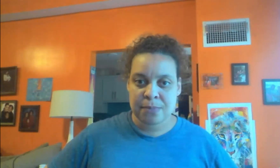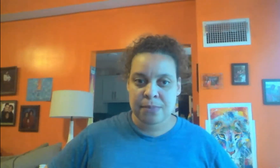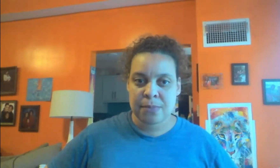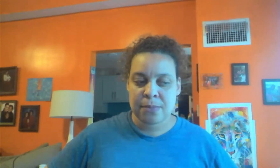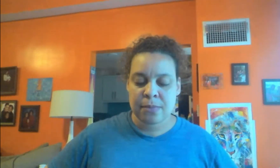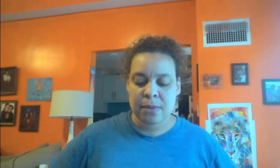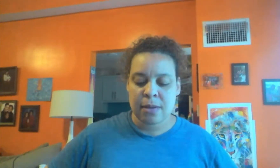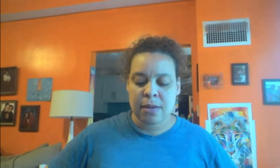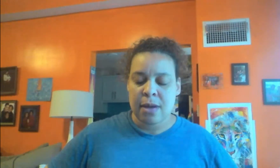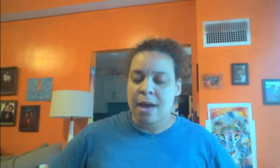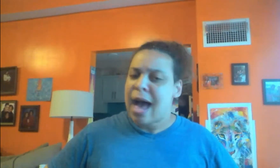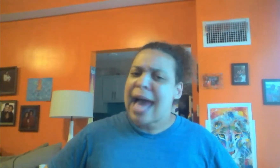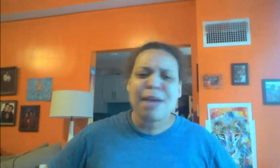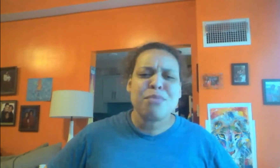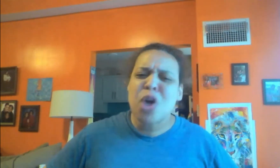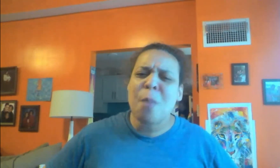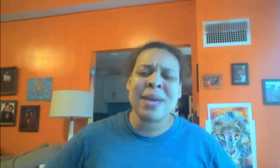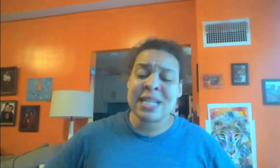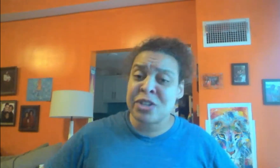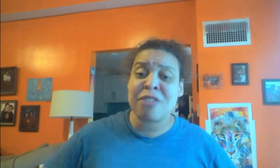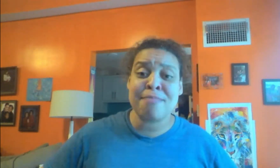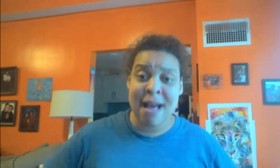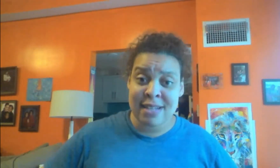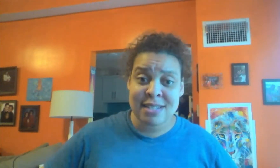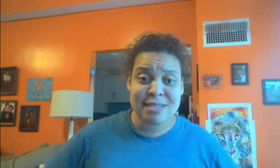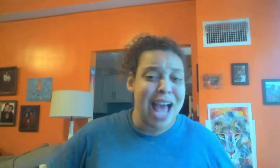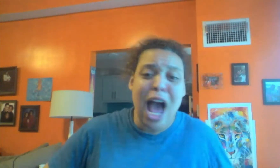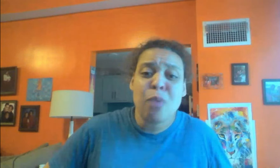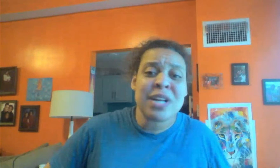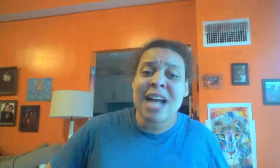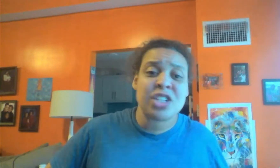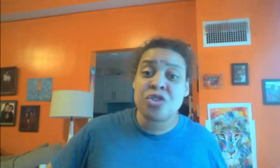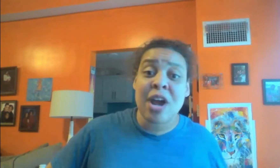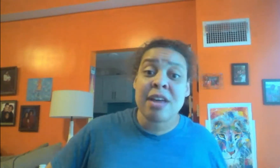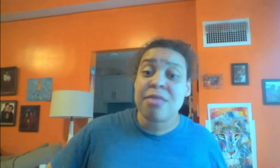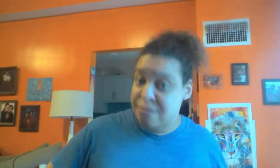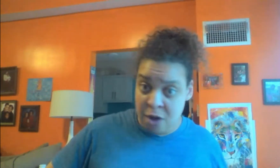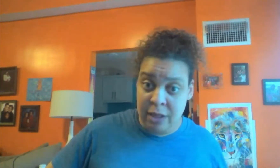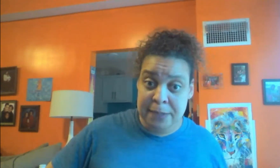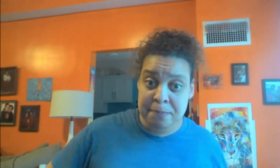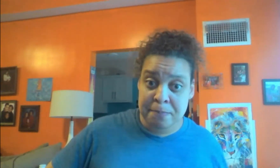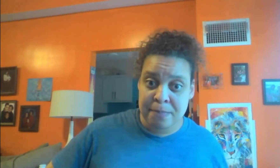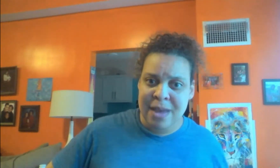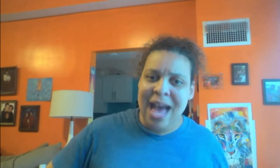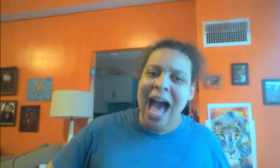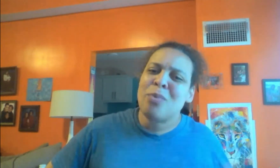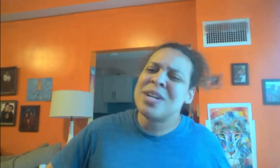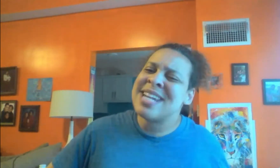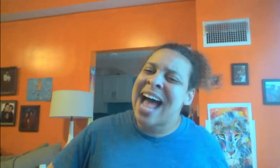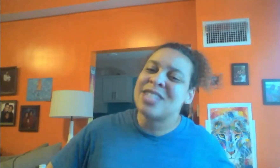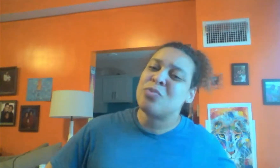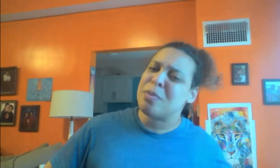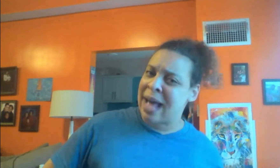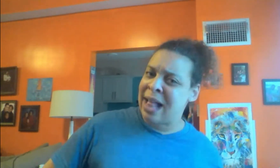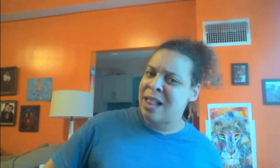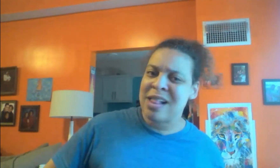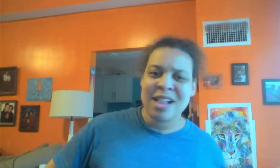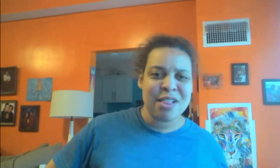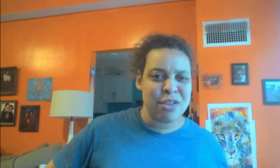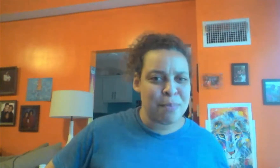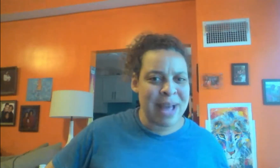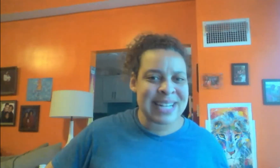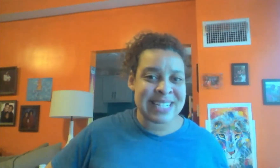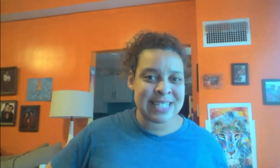justice. I am no minister of malice. I would not strike the fallen. I would not